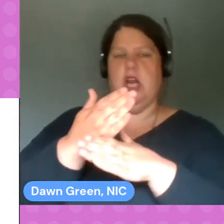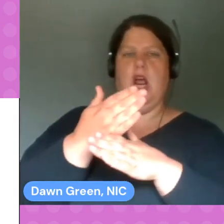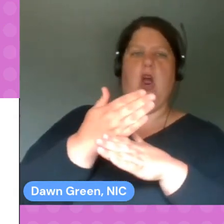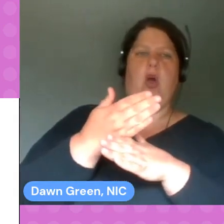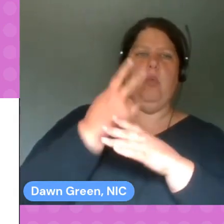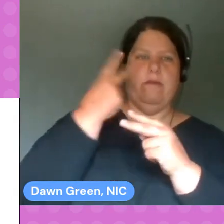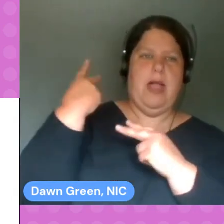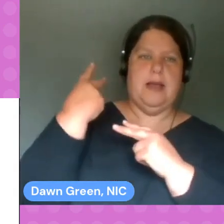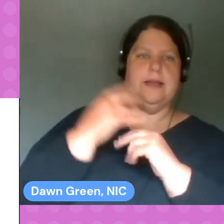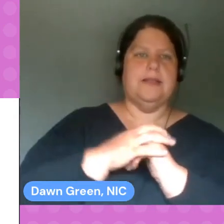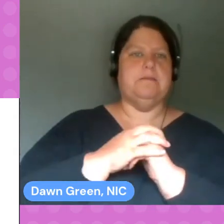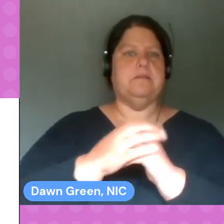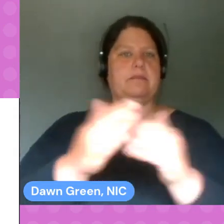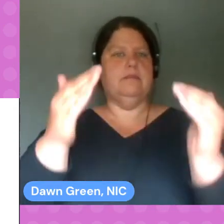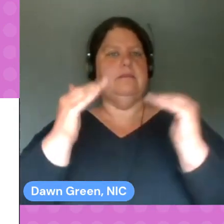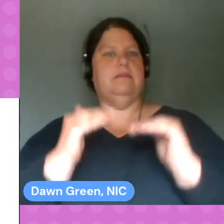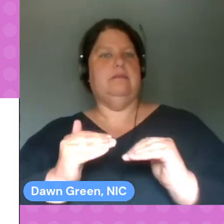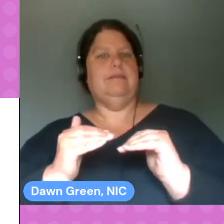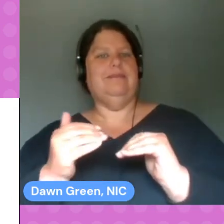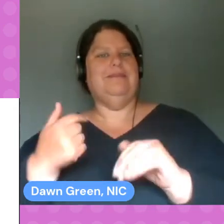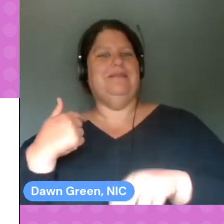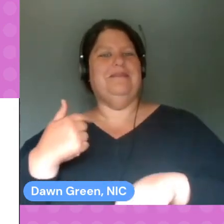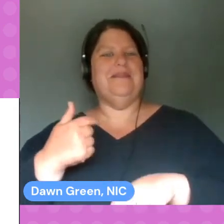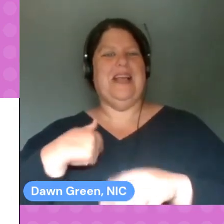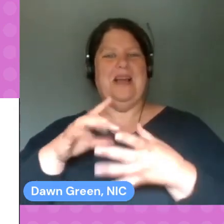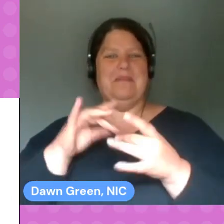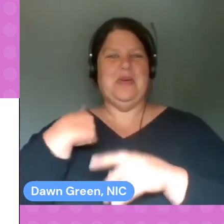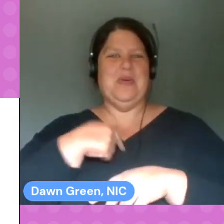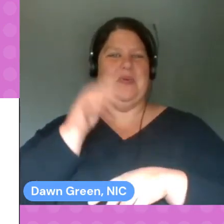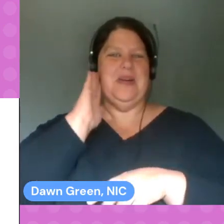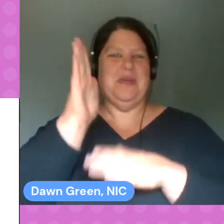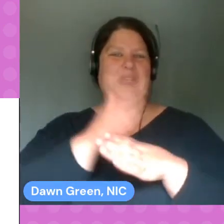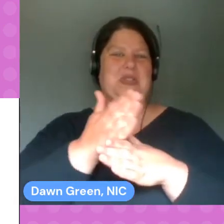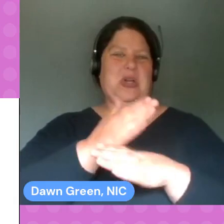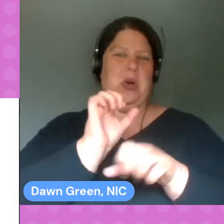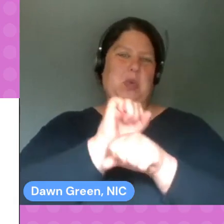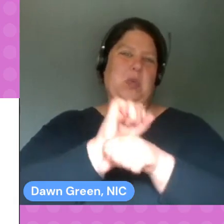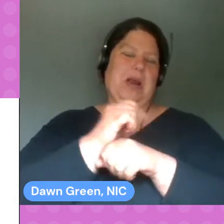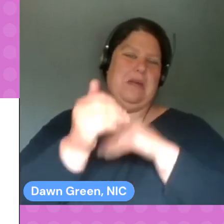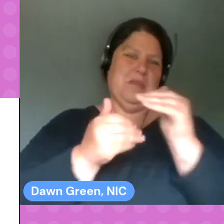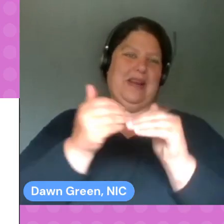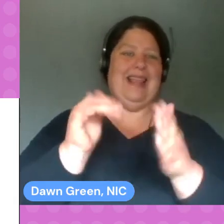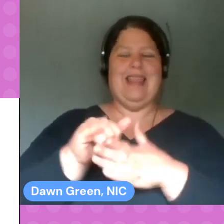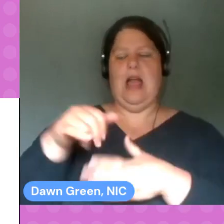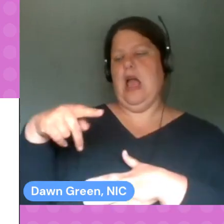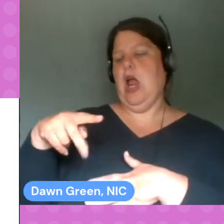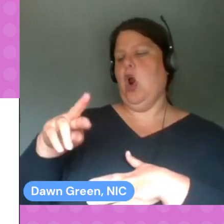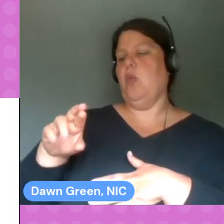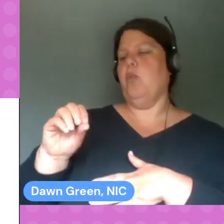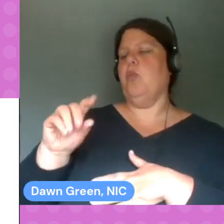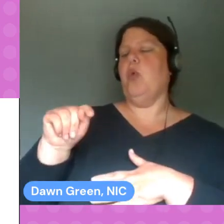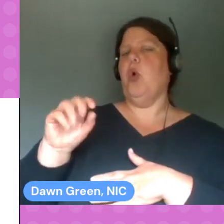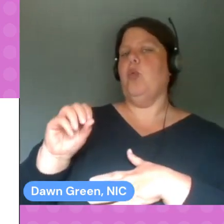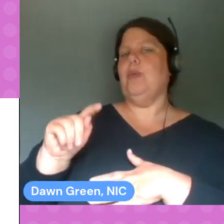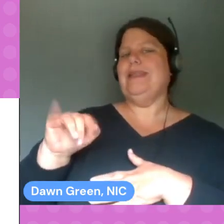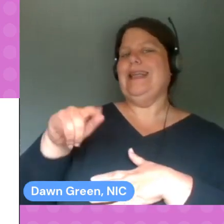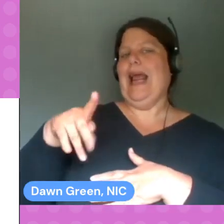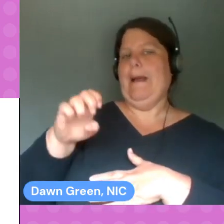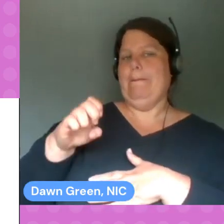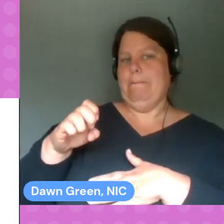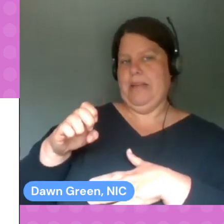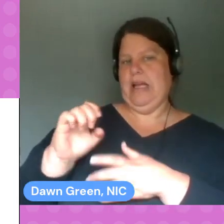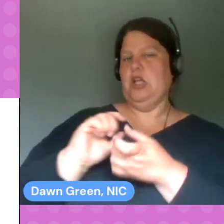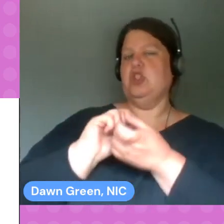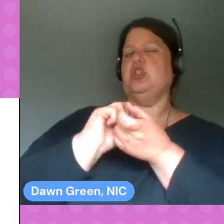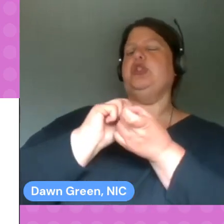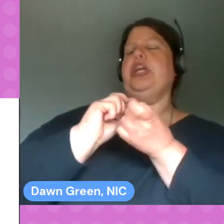And as I mentioned, we're going to share our work in progress. It's a prototype, it's evolving, and so there's lots of different ideas.